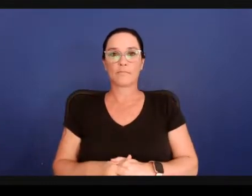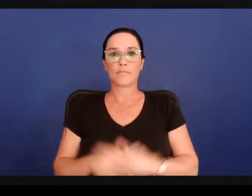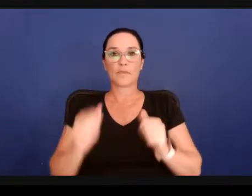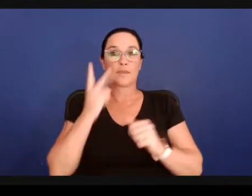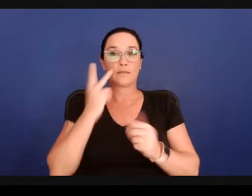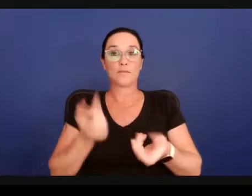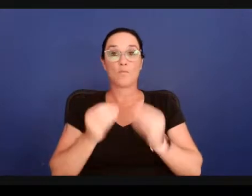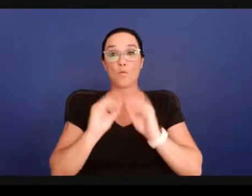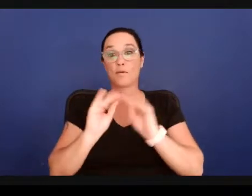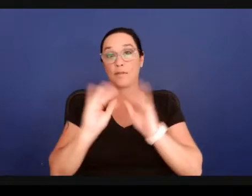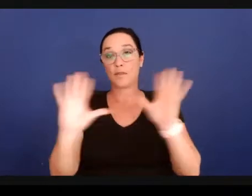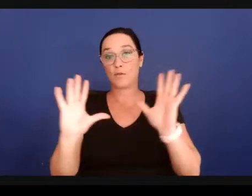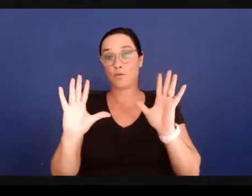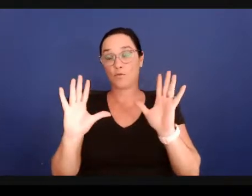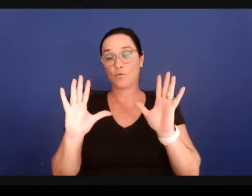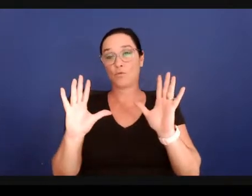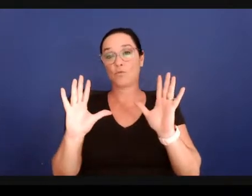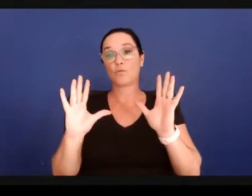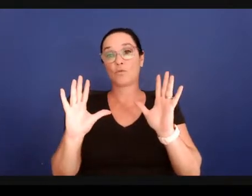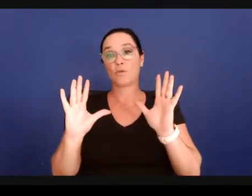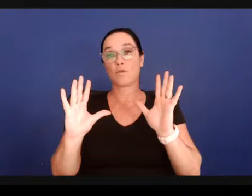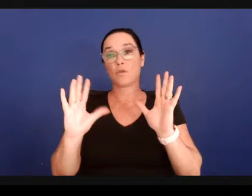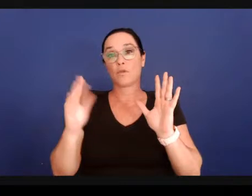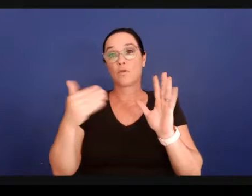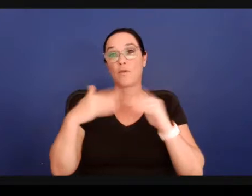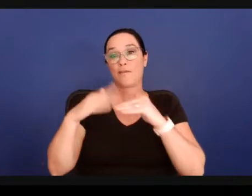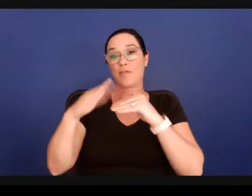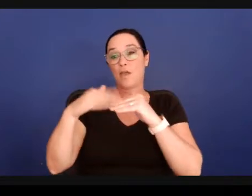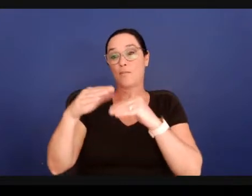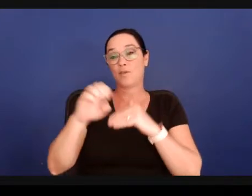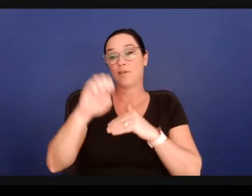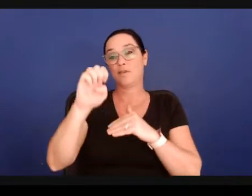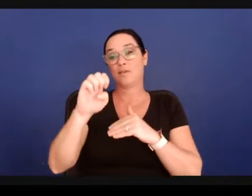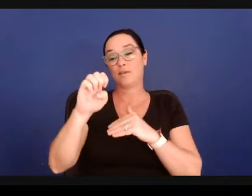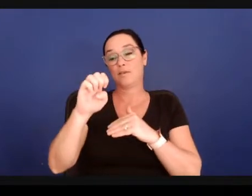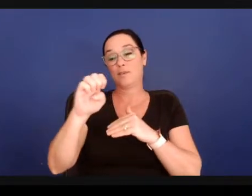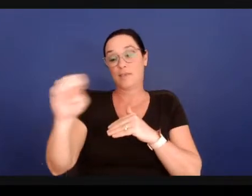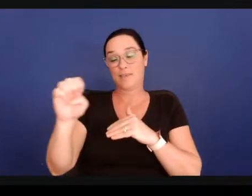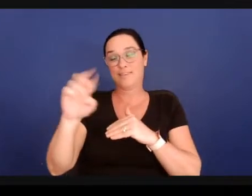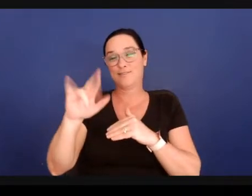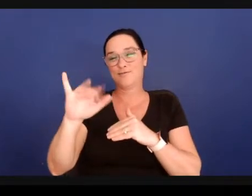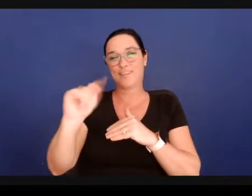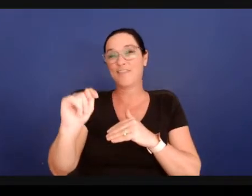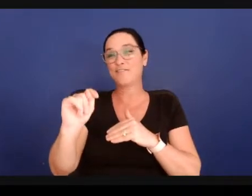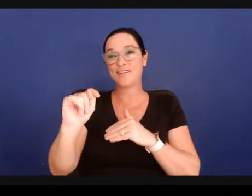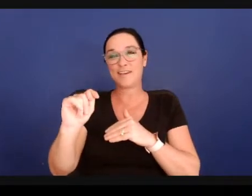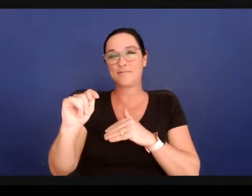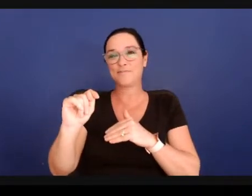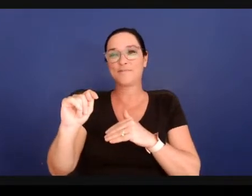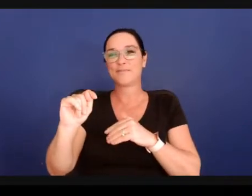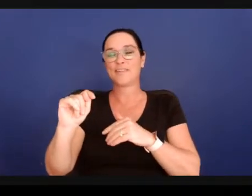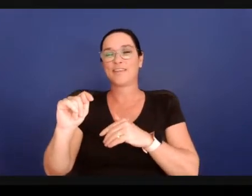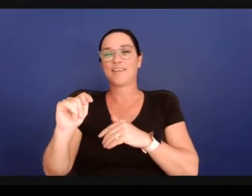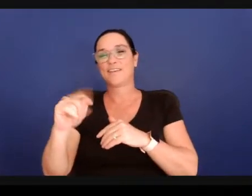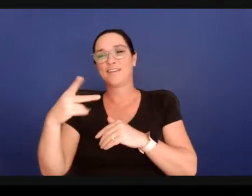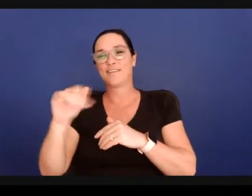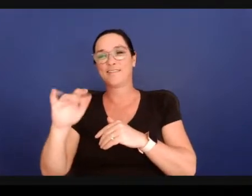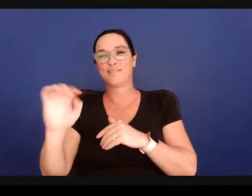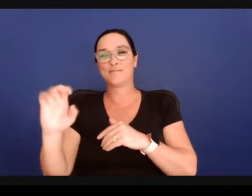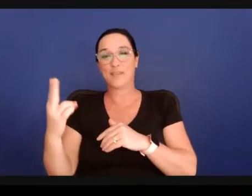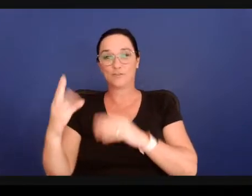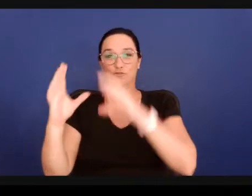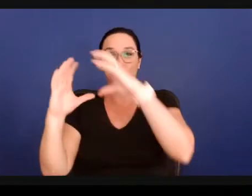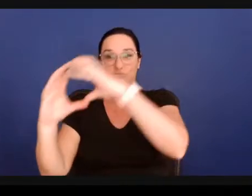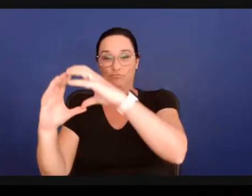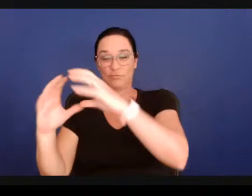here. And there is the Upper East Rift patch. Here is a Upper Southwest Rift patch. This is a little bit different than we saw